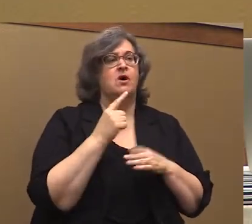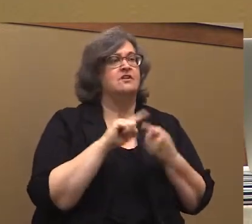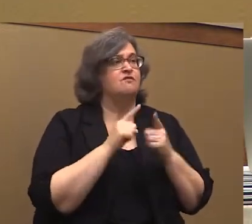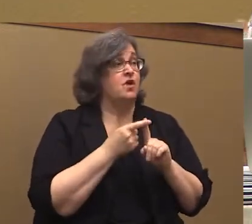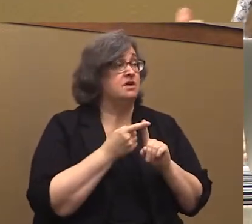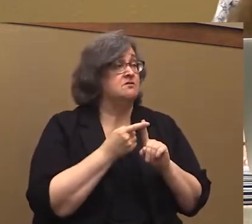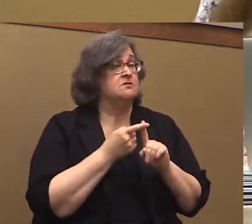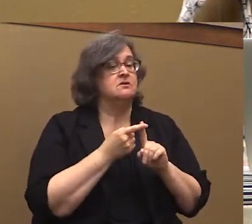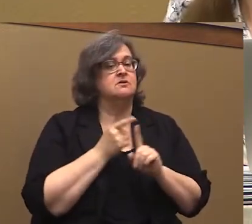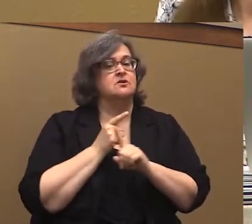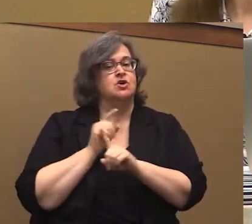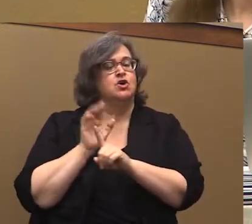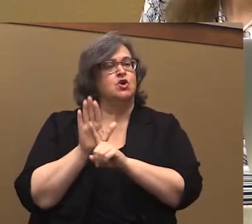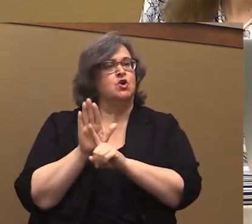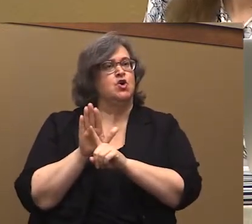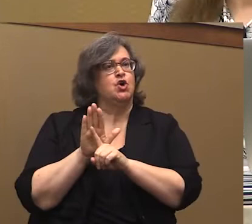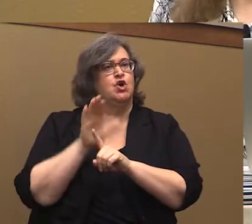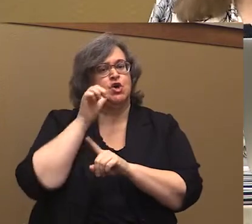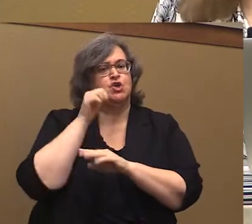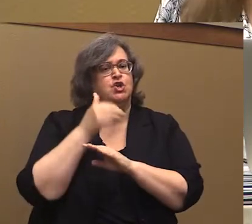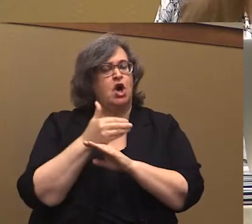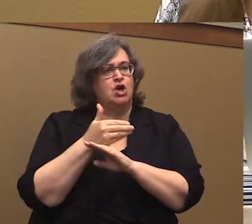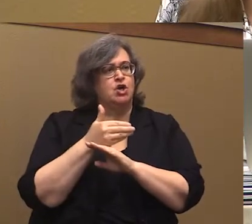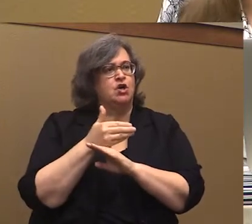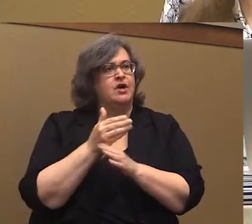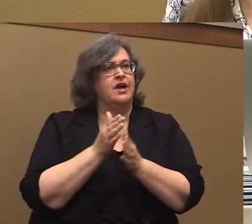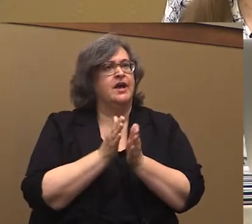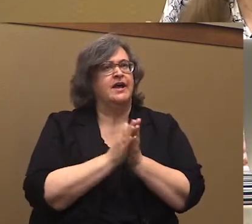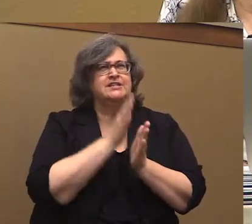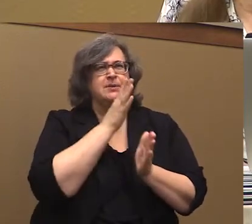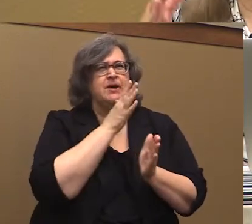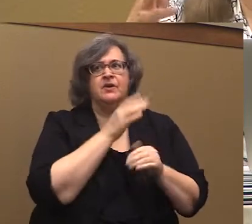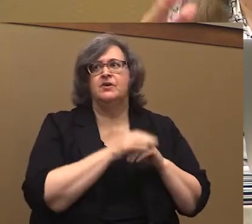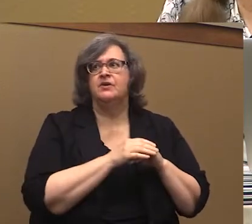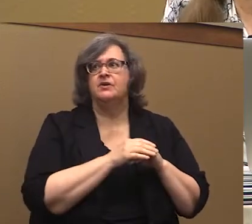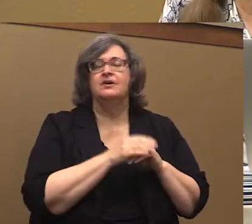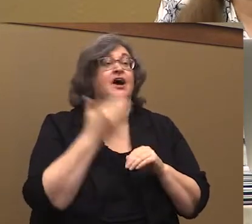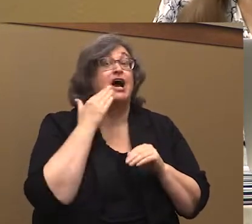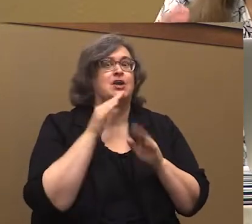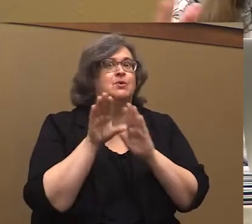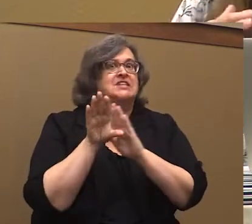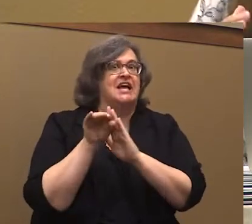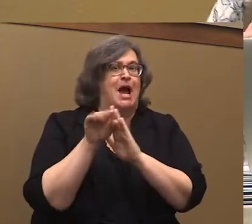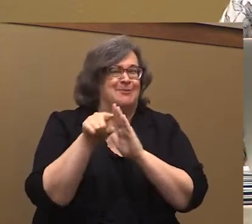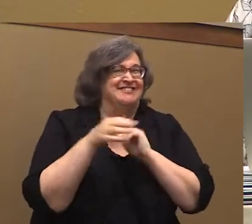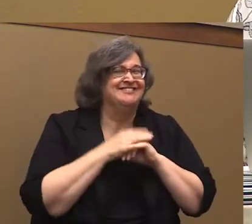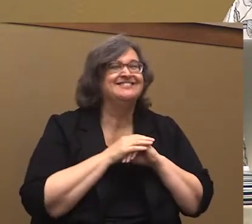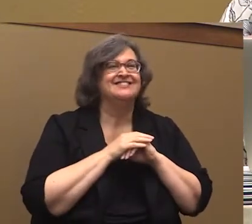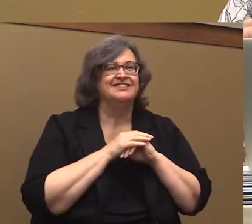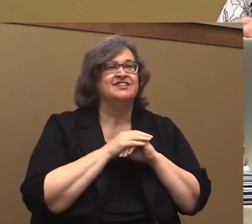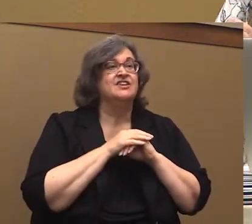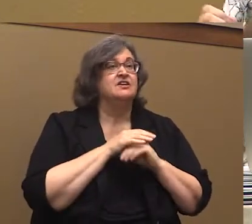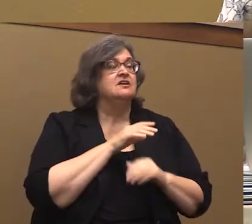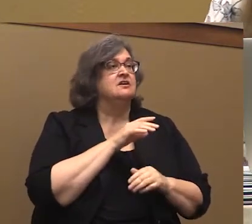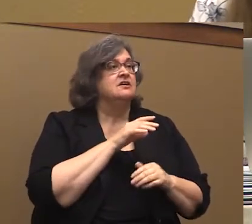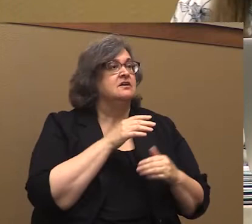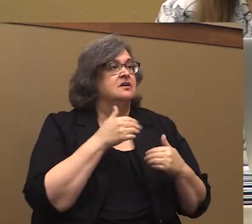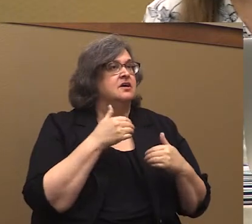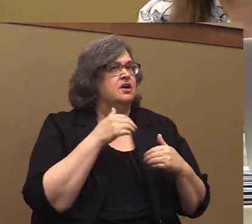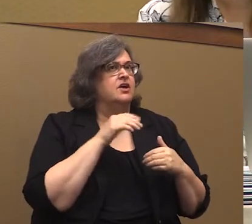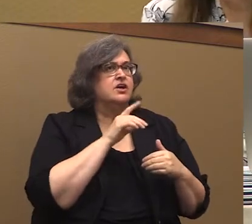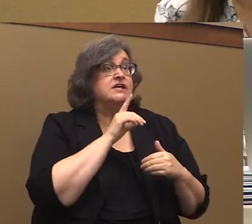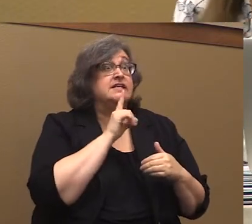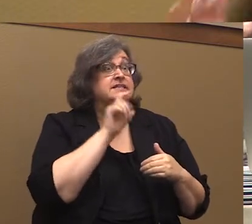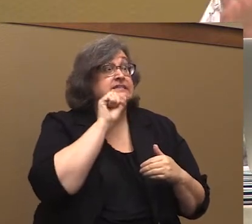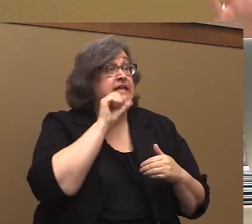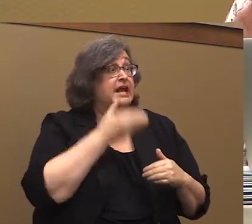ours, her daughter asked her mom, I know this is on camera, but she asked, is there